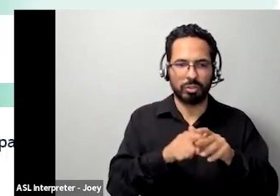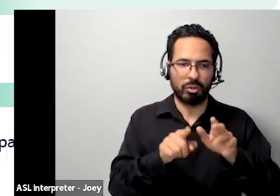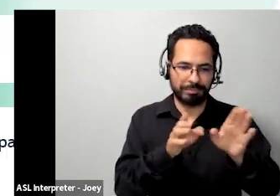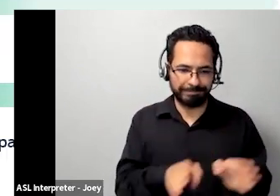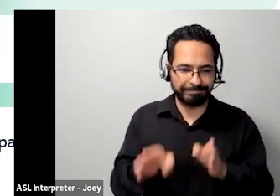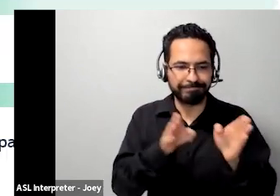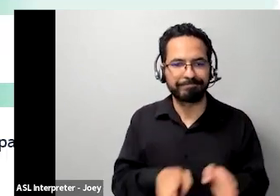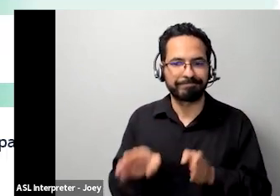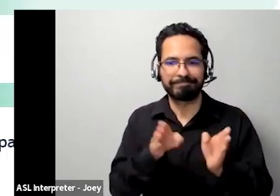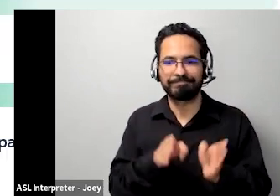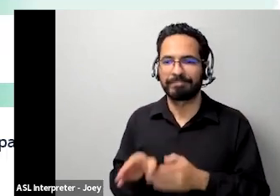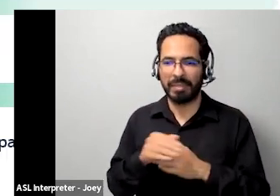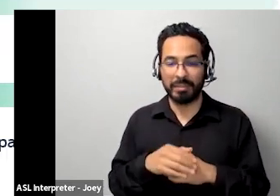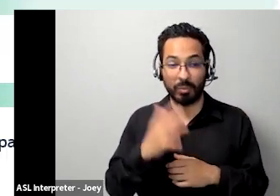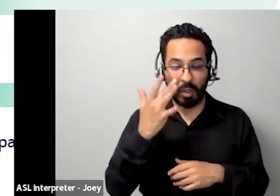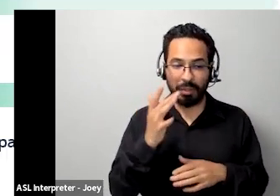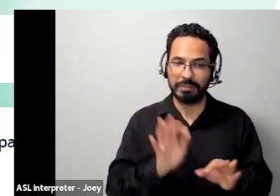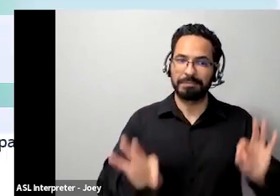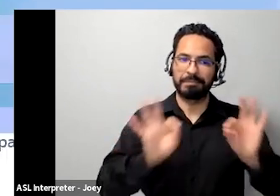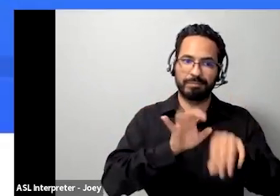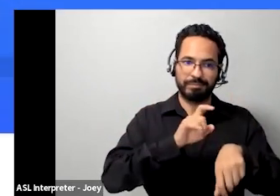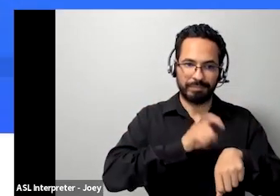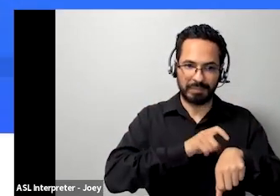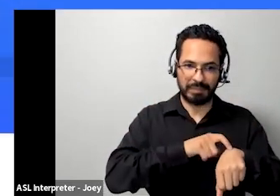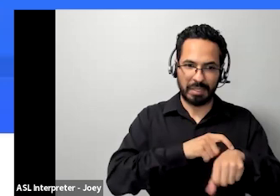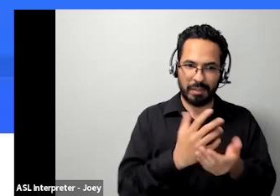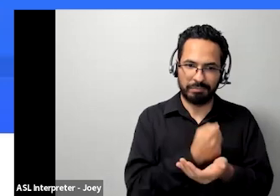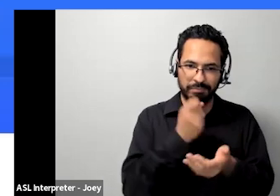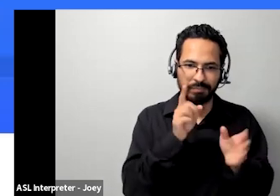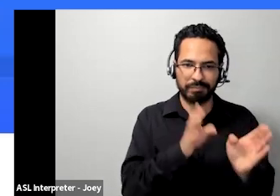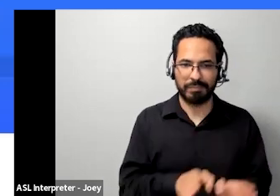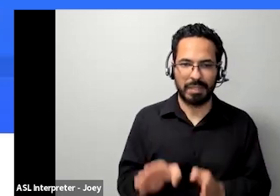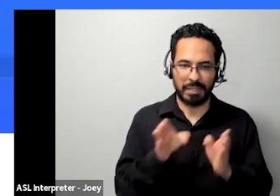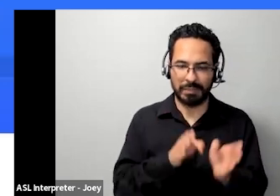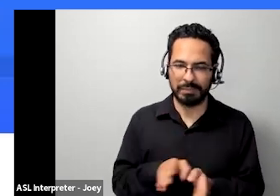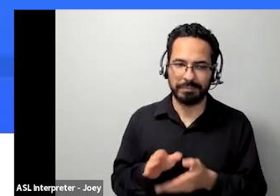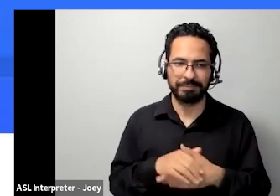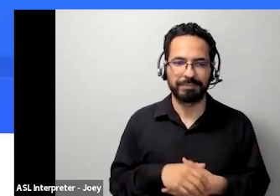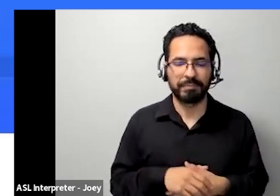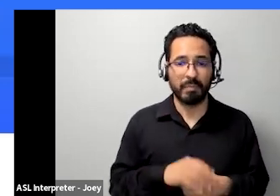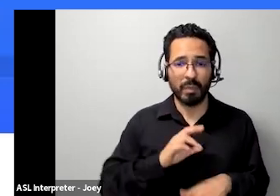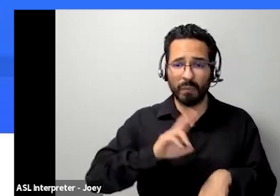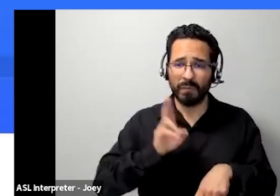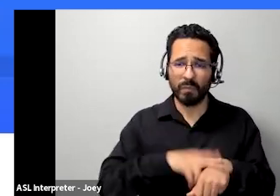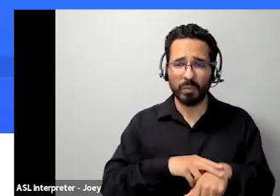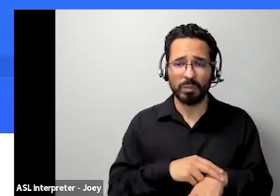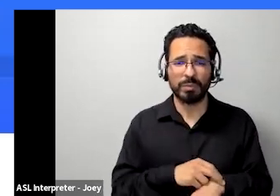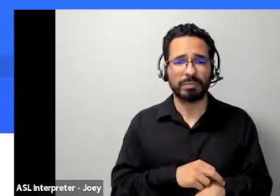That's the big thing, having time to plan for it. And of course, part of